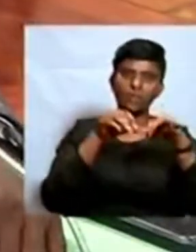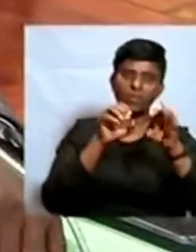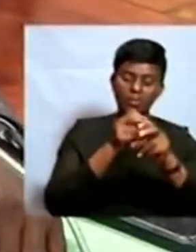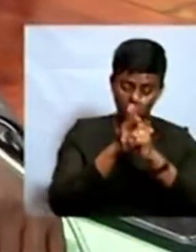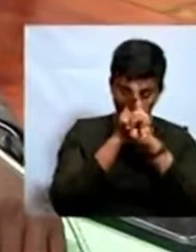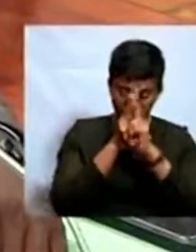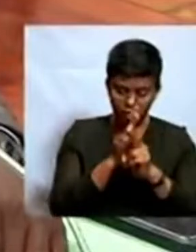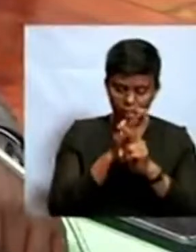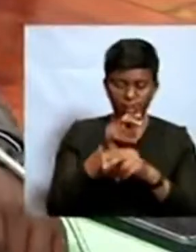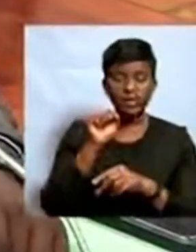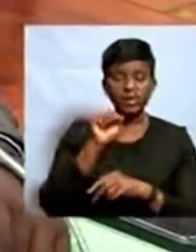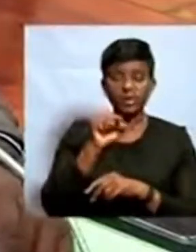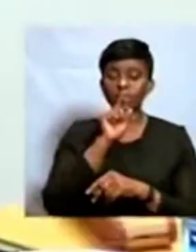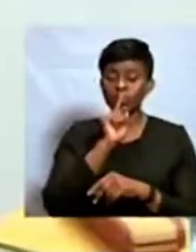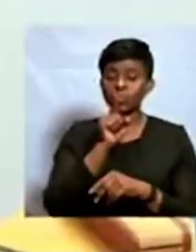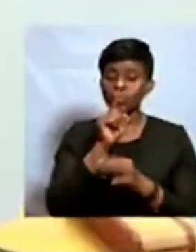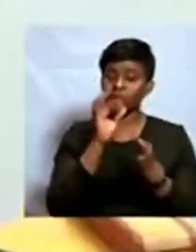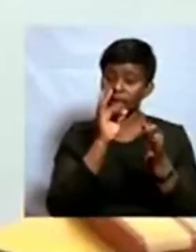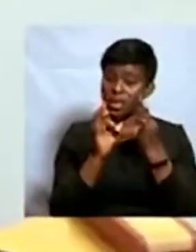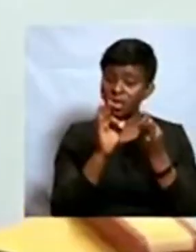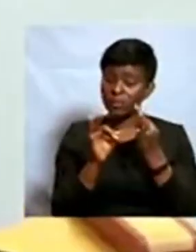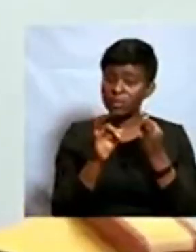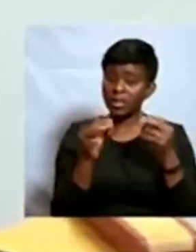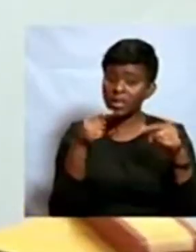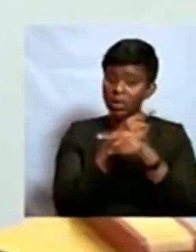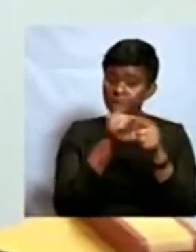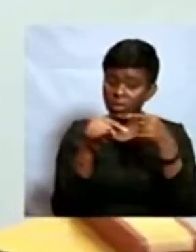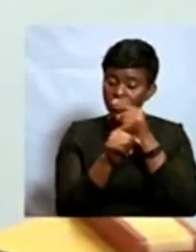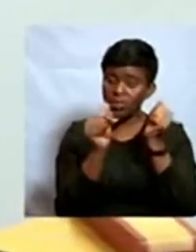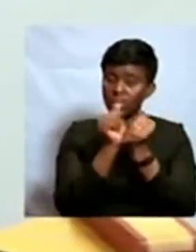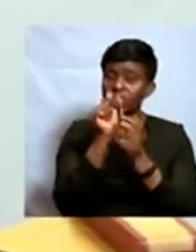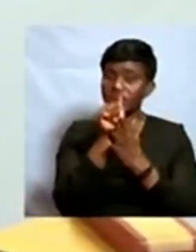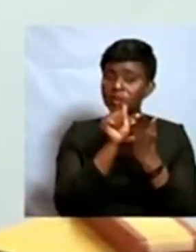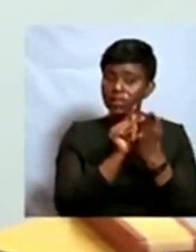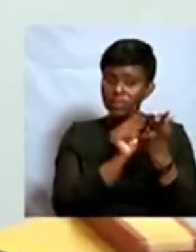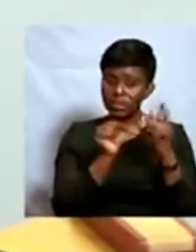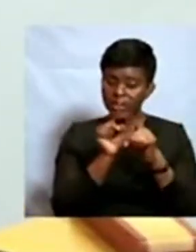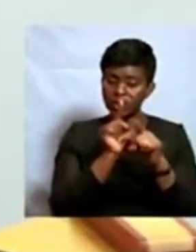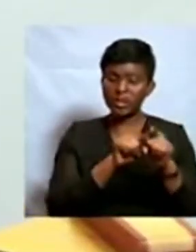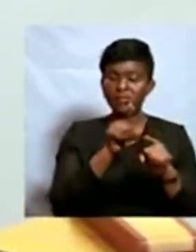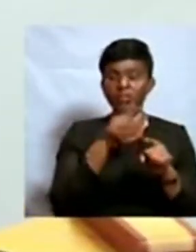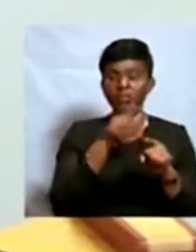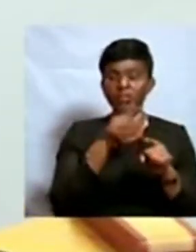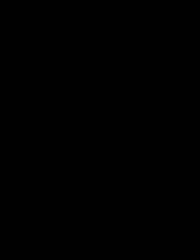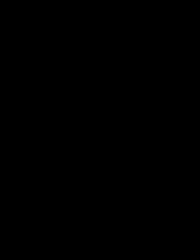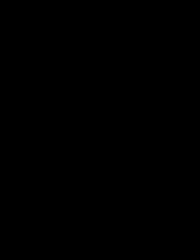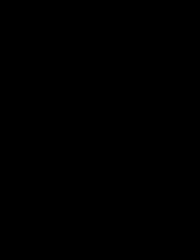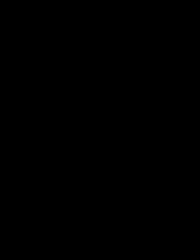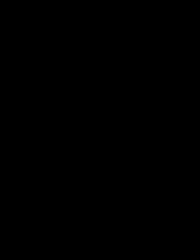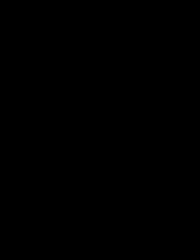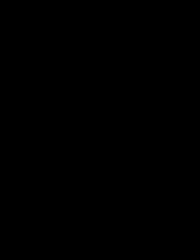Honorable, definitely, if it contravenes with the act, there's no need, there's no.